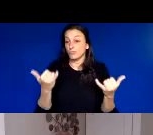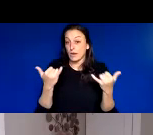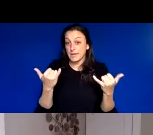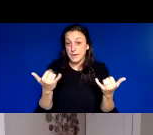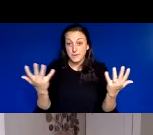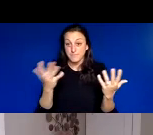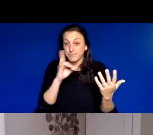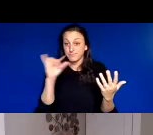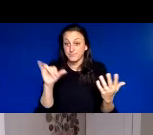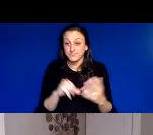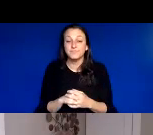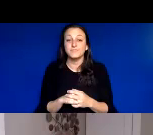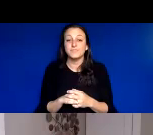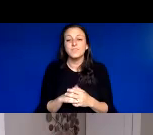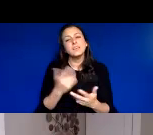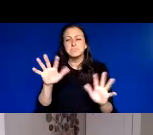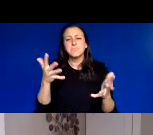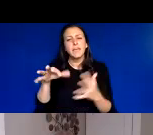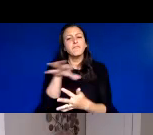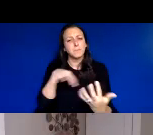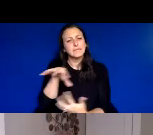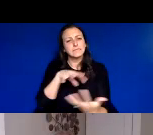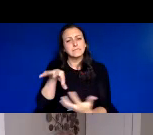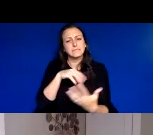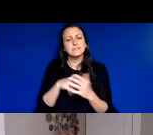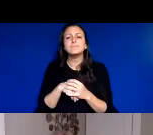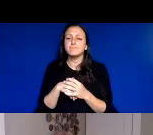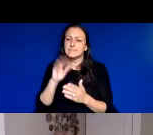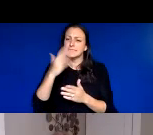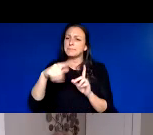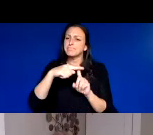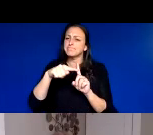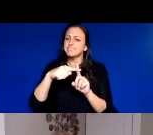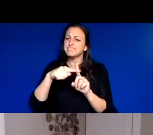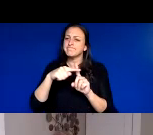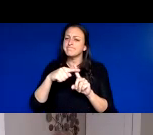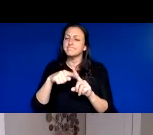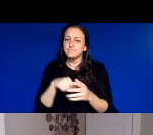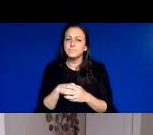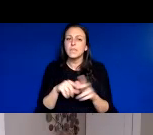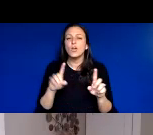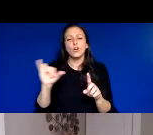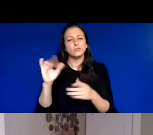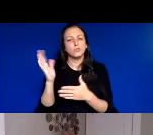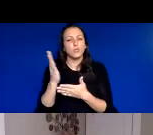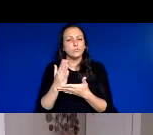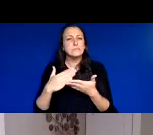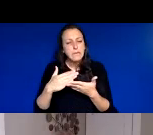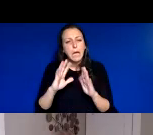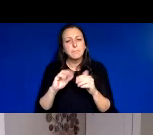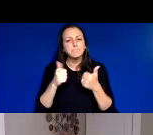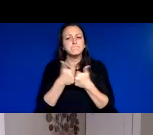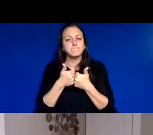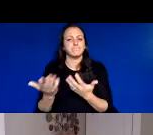is really a mix of promising trends, but also some new challenges that are presented to us by the